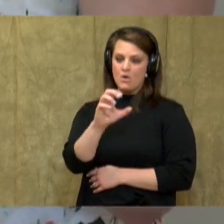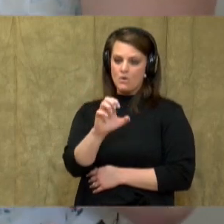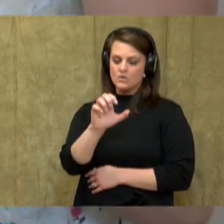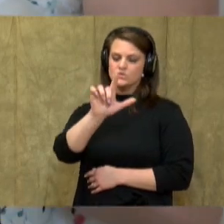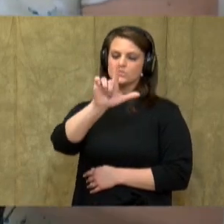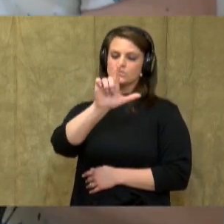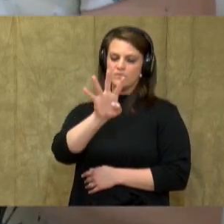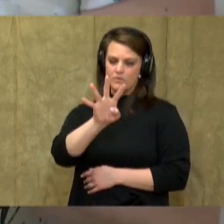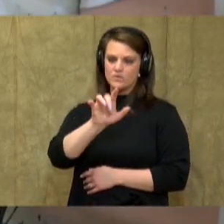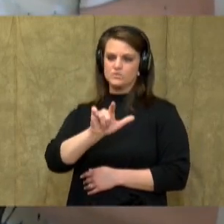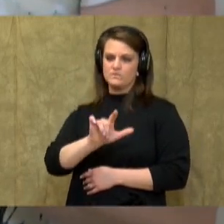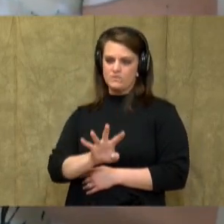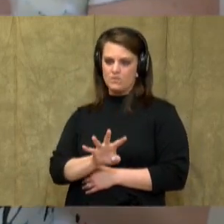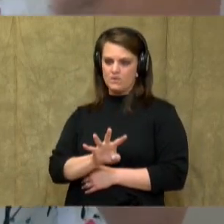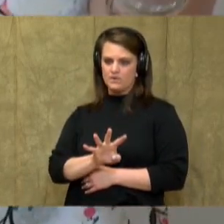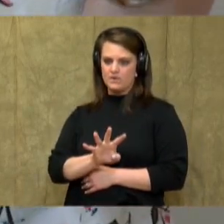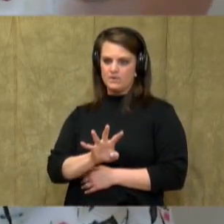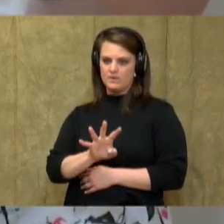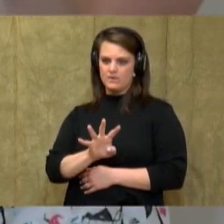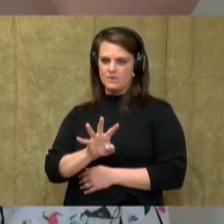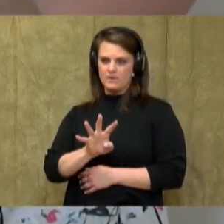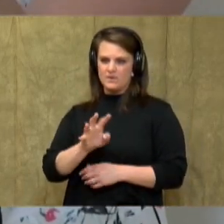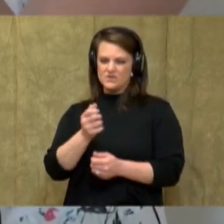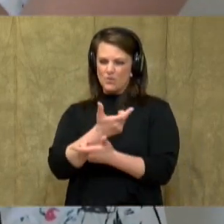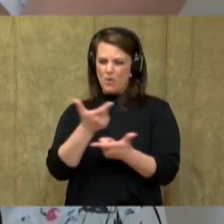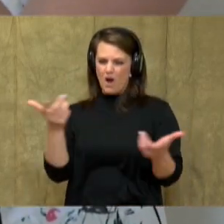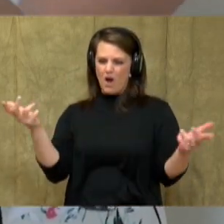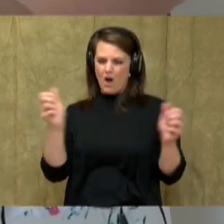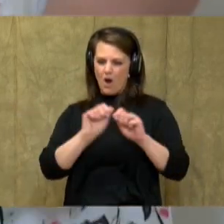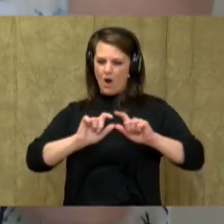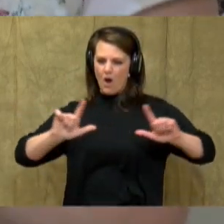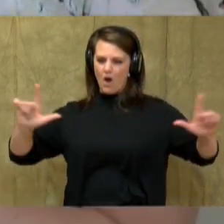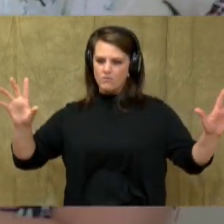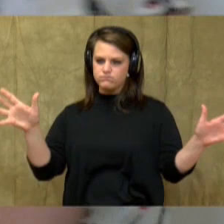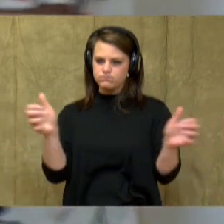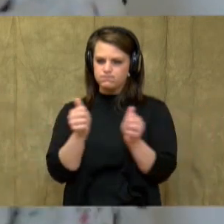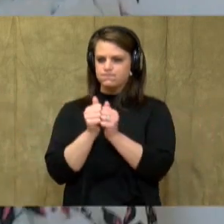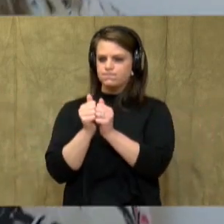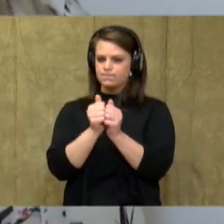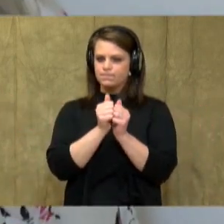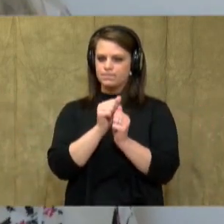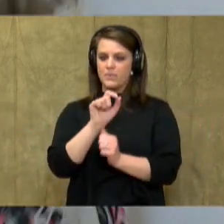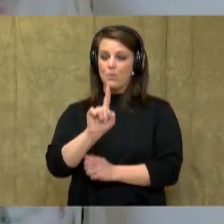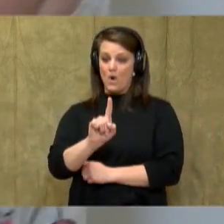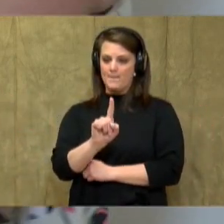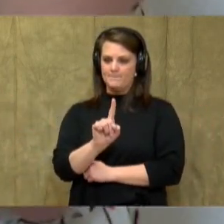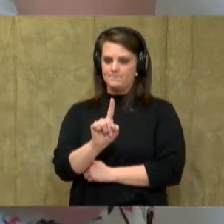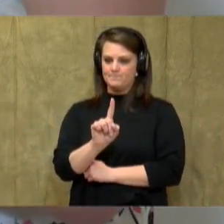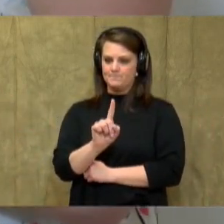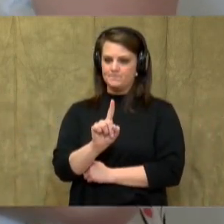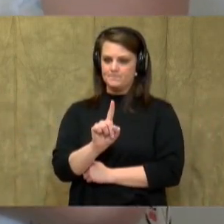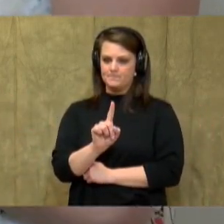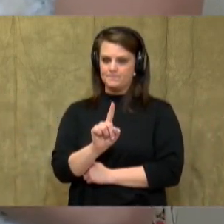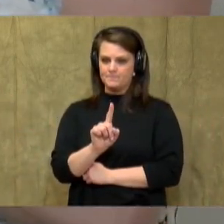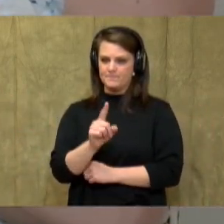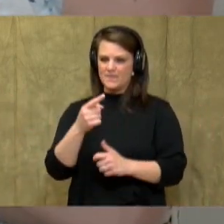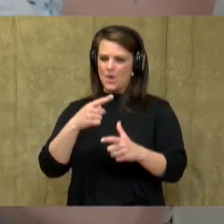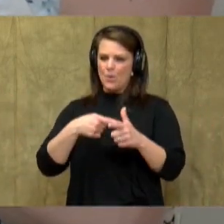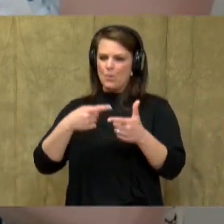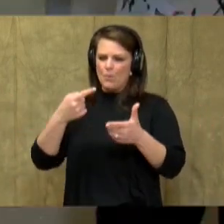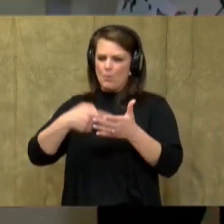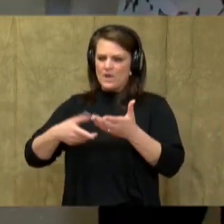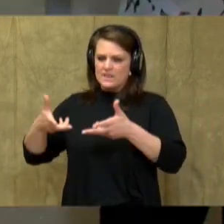24 24ths, and I take all those 24 24ths and I bring them together and make 1 whole, what would